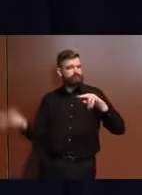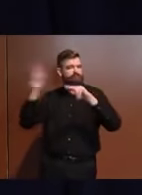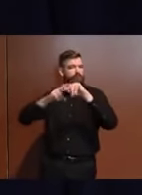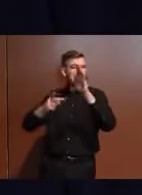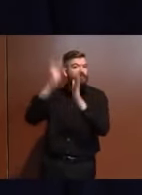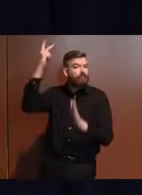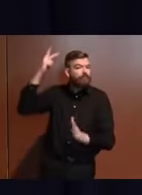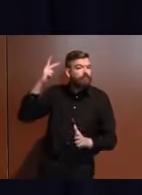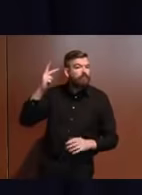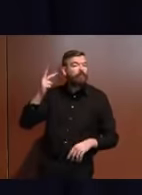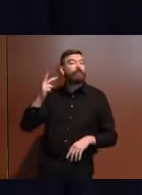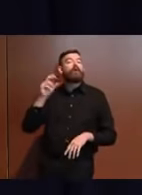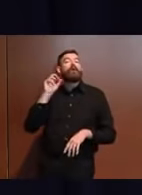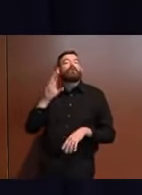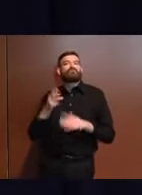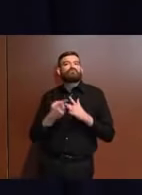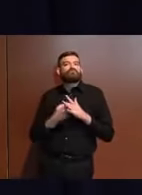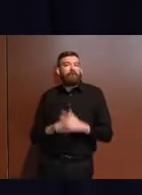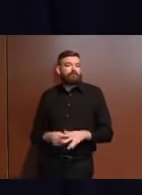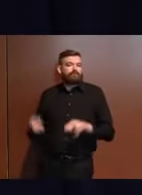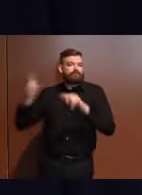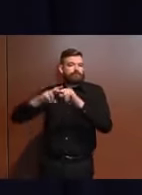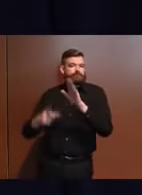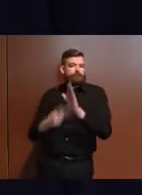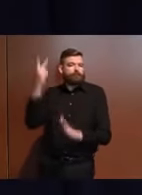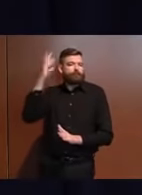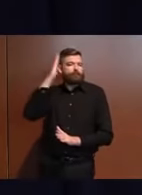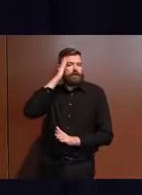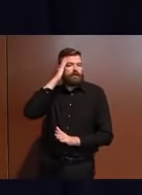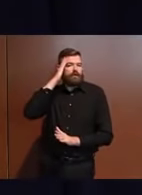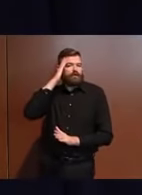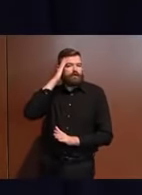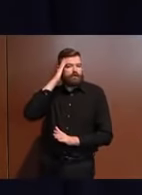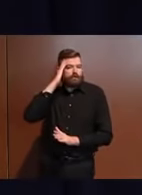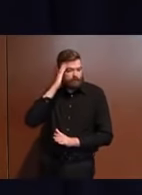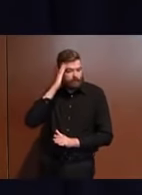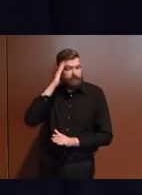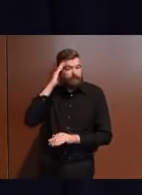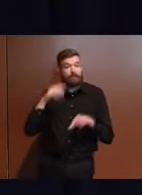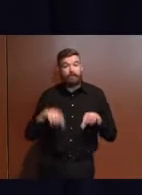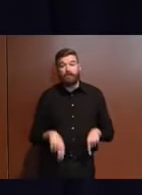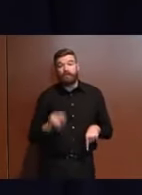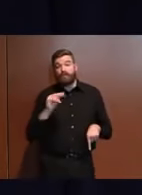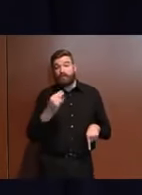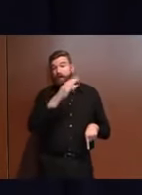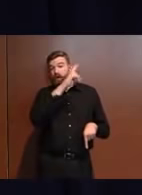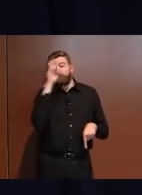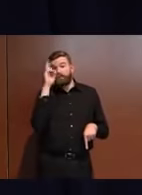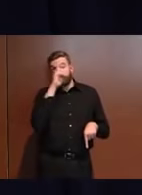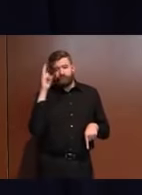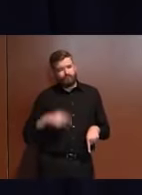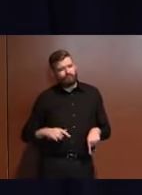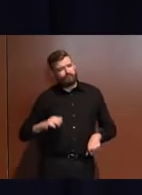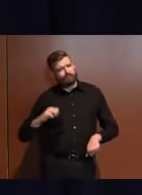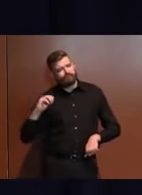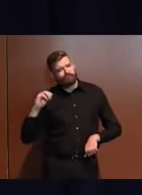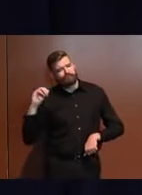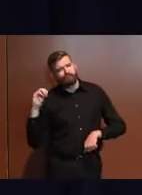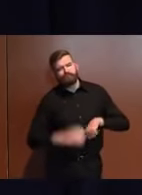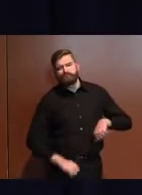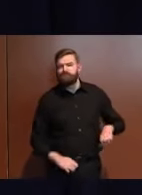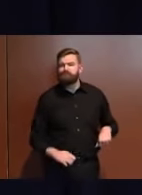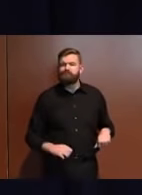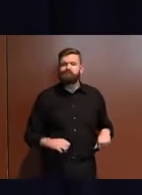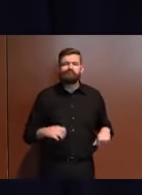So our hospitals, as I've said in the past, are extremely resilient in that regard, and I think they will meet